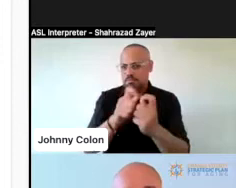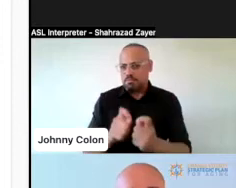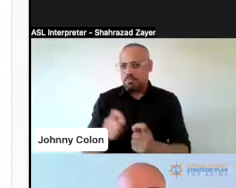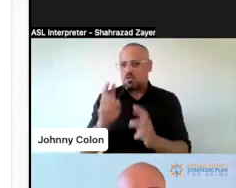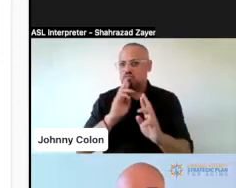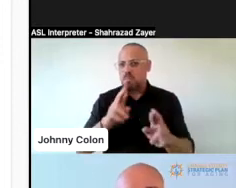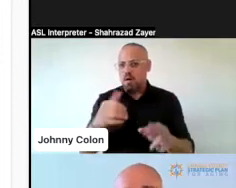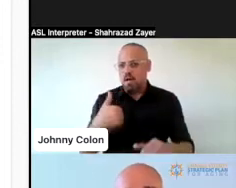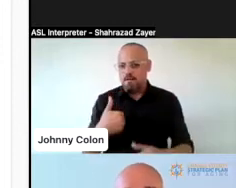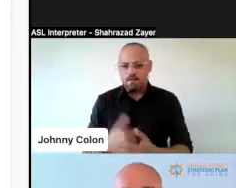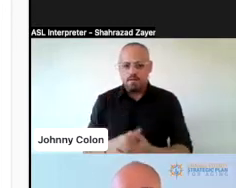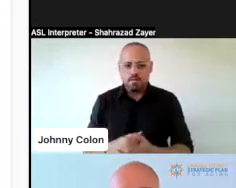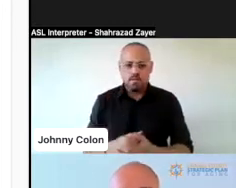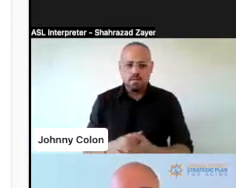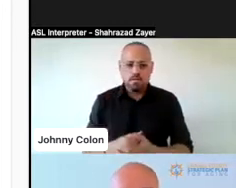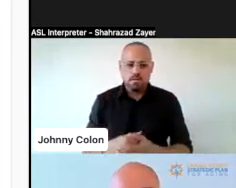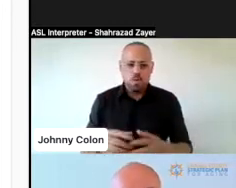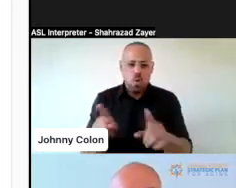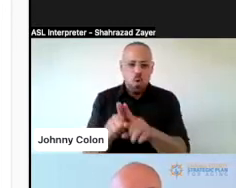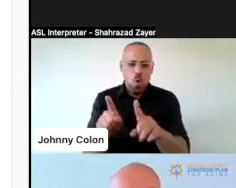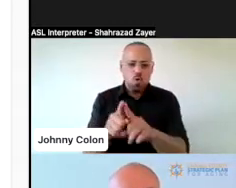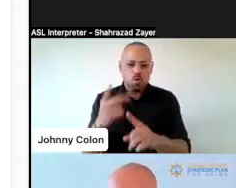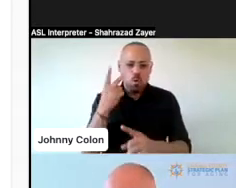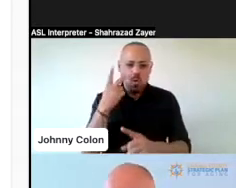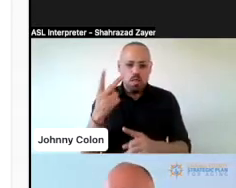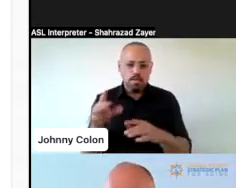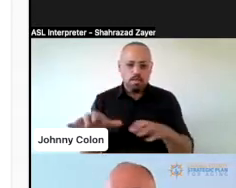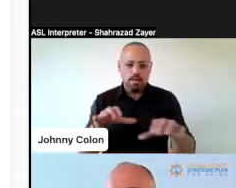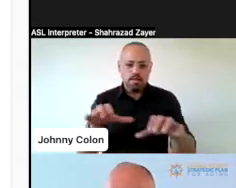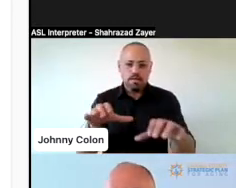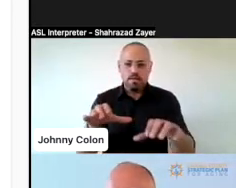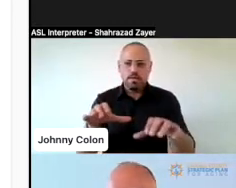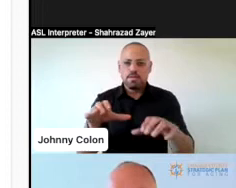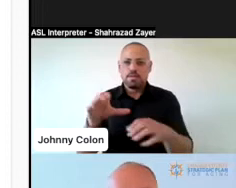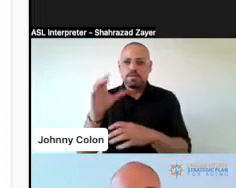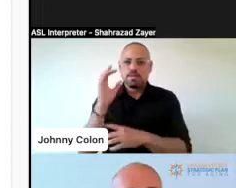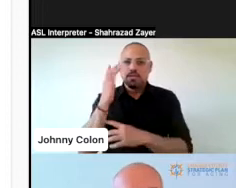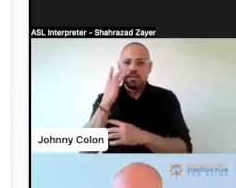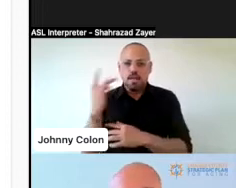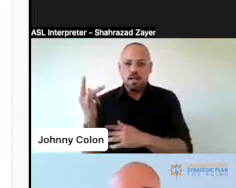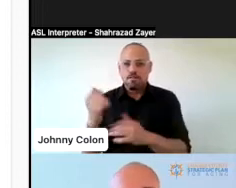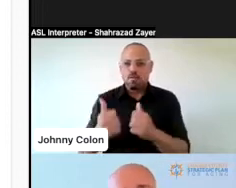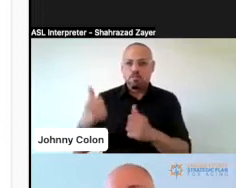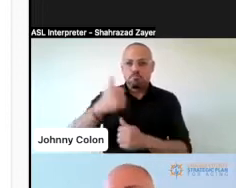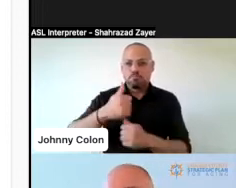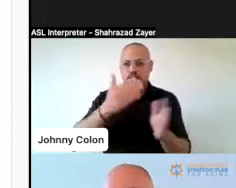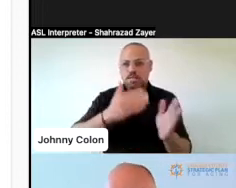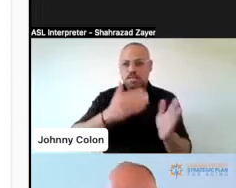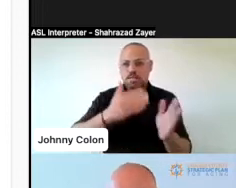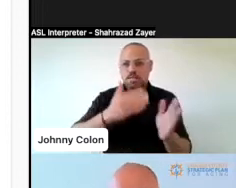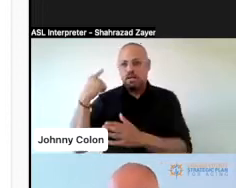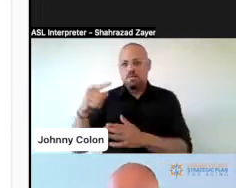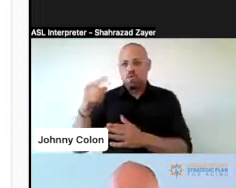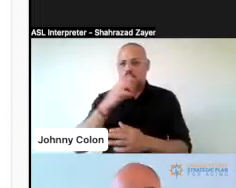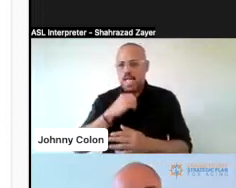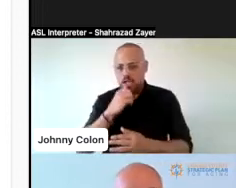We've also looked at the activities of the Californian master plan for aging and looked at each of